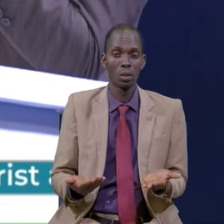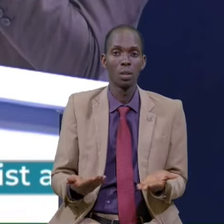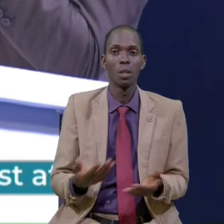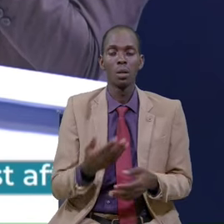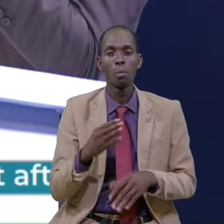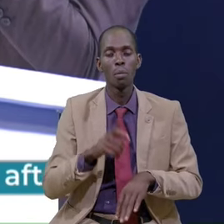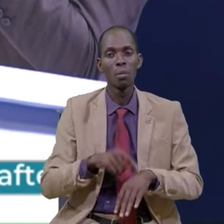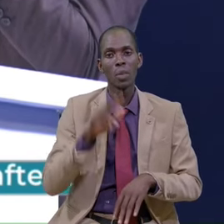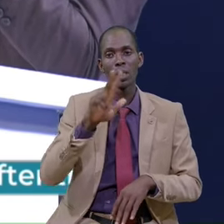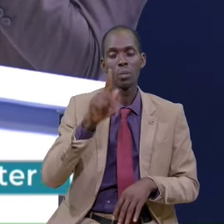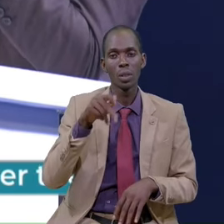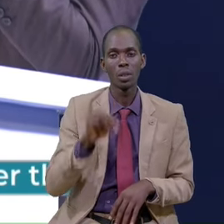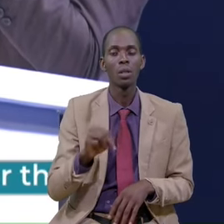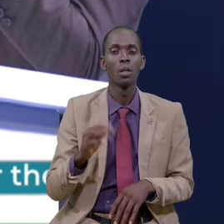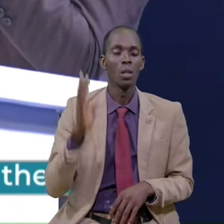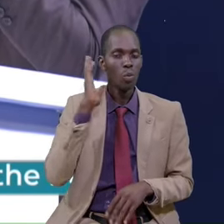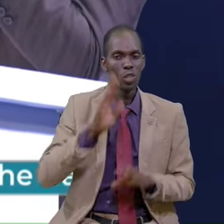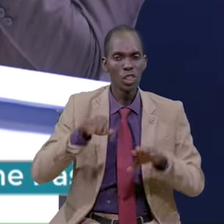give you all need